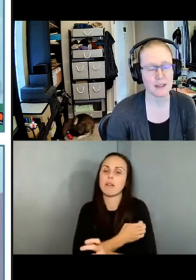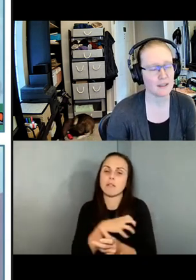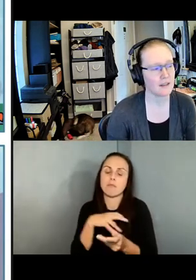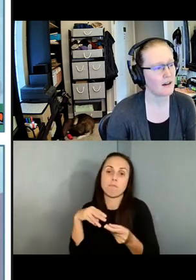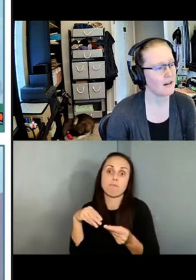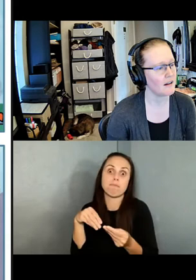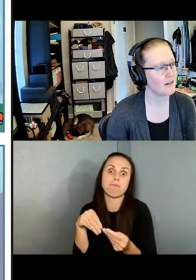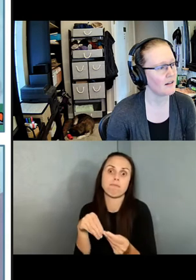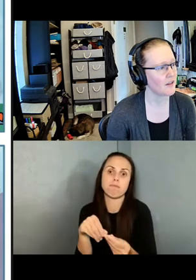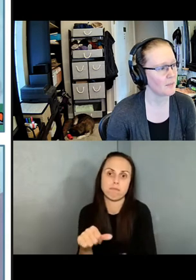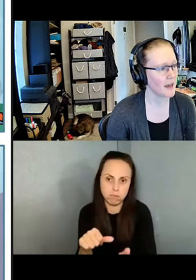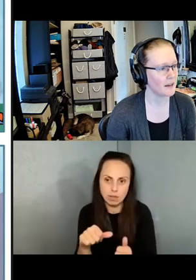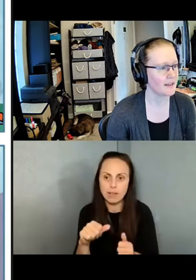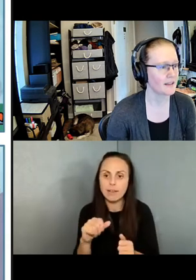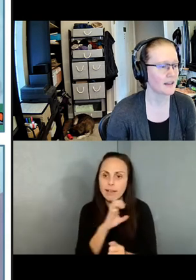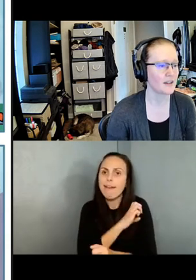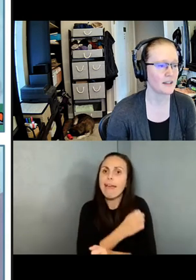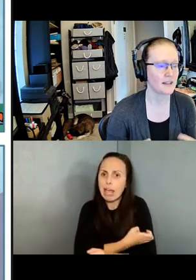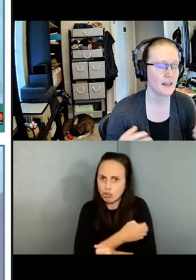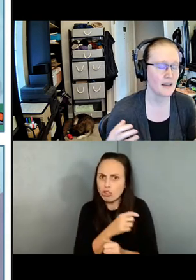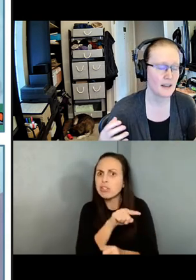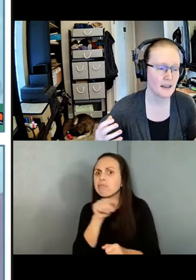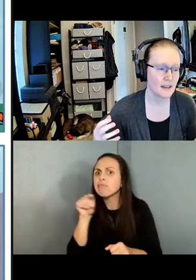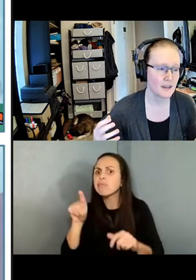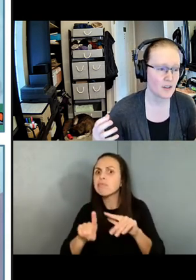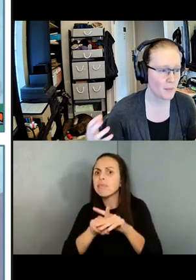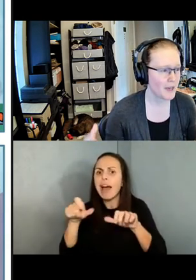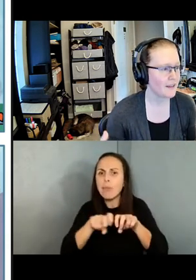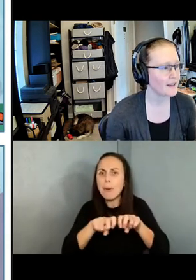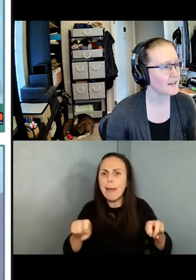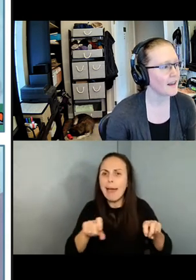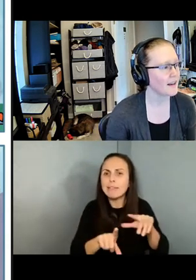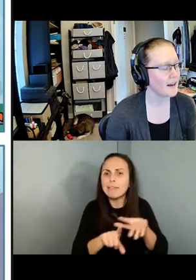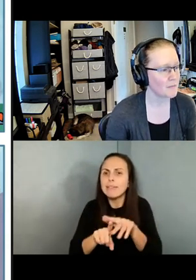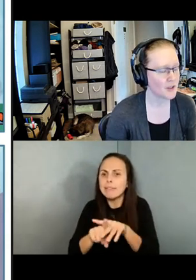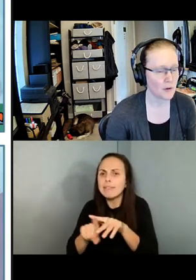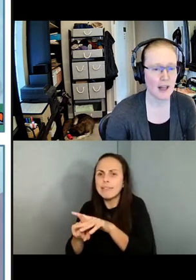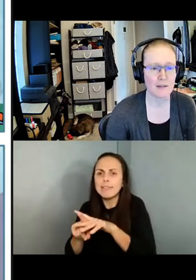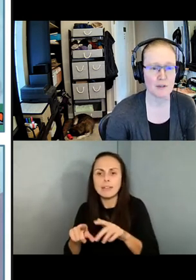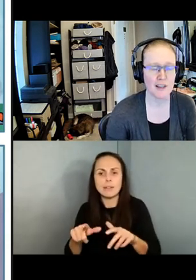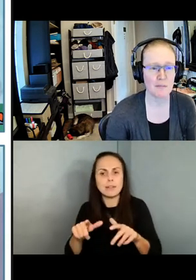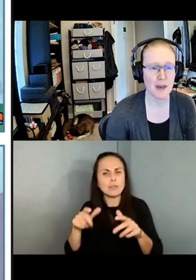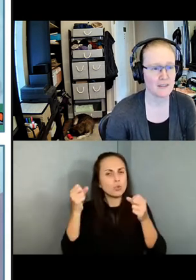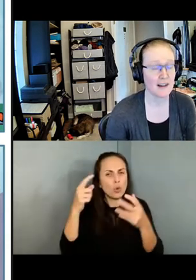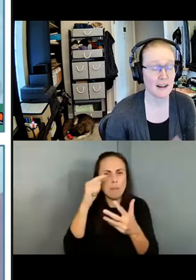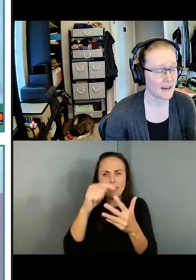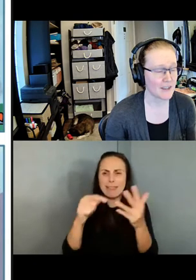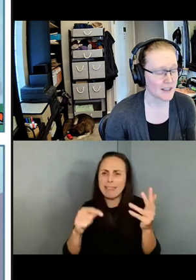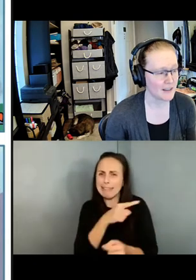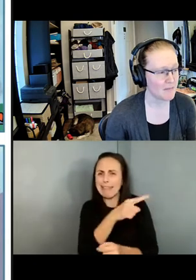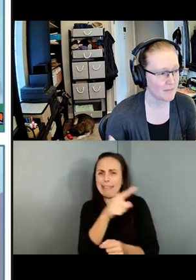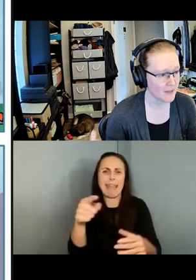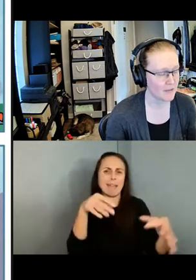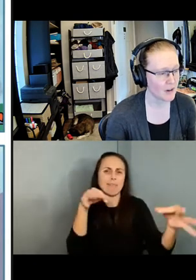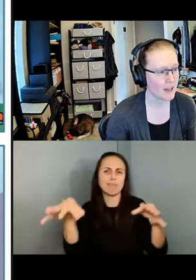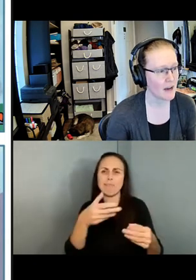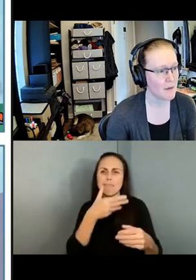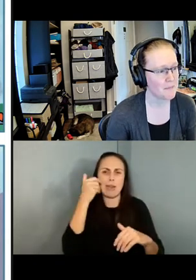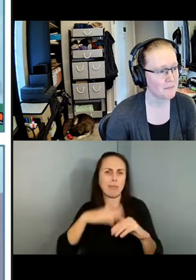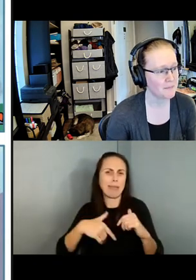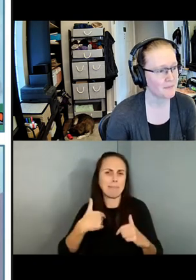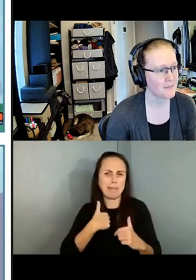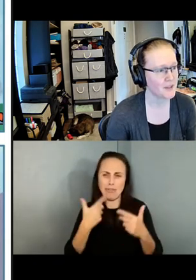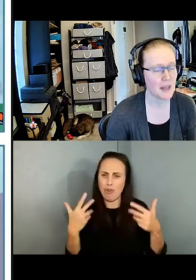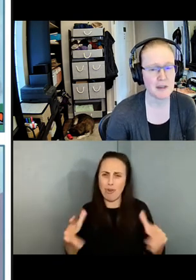up in other panelist discussions. So many things that I'm so glad were said better than I could ever say them have already come